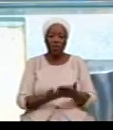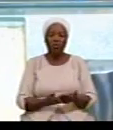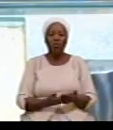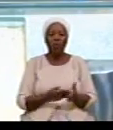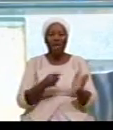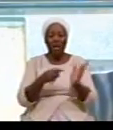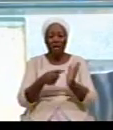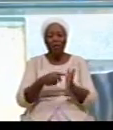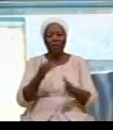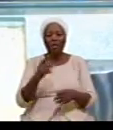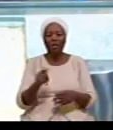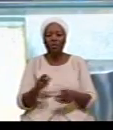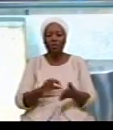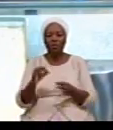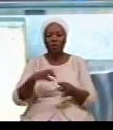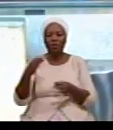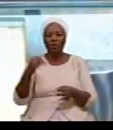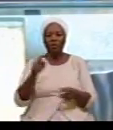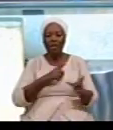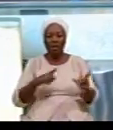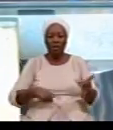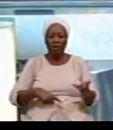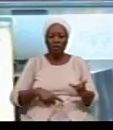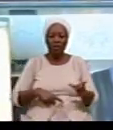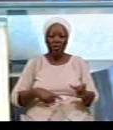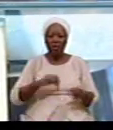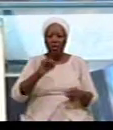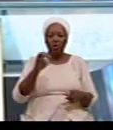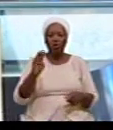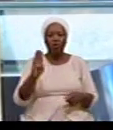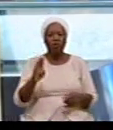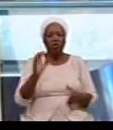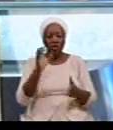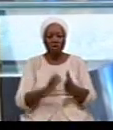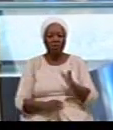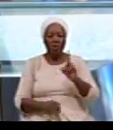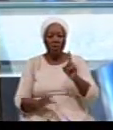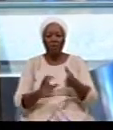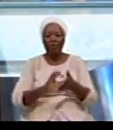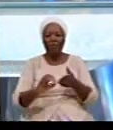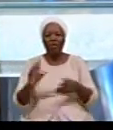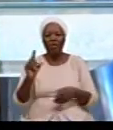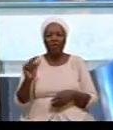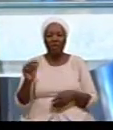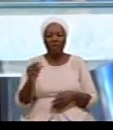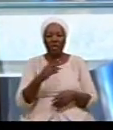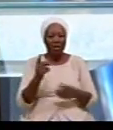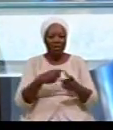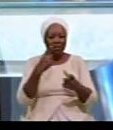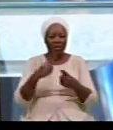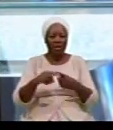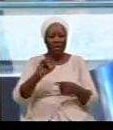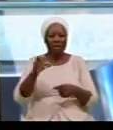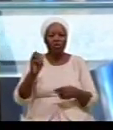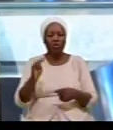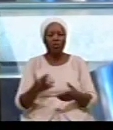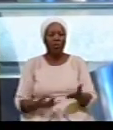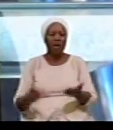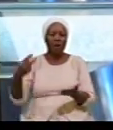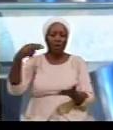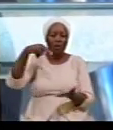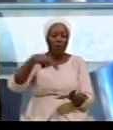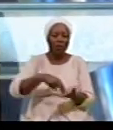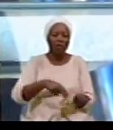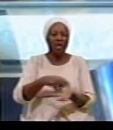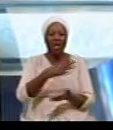Spirit of the Lord. Job chapter 1, verse 20, then Job arose and